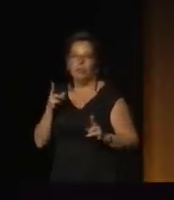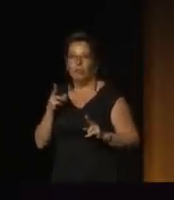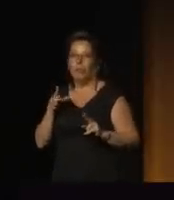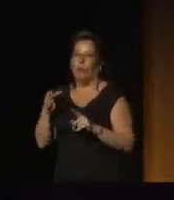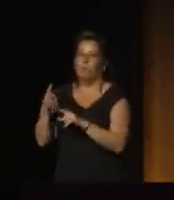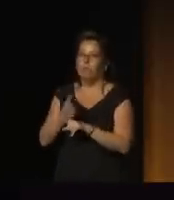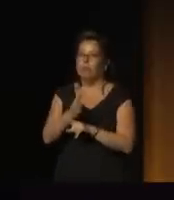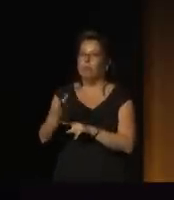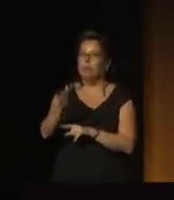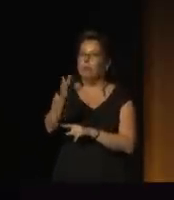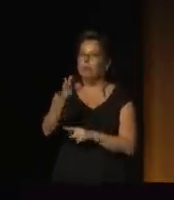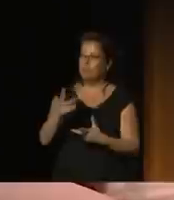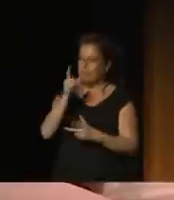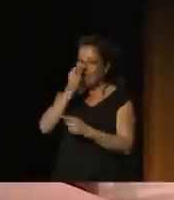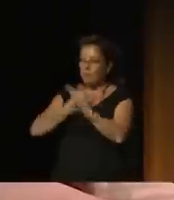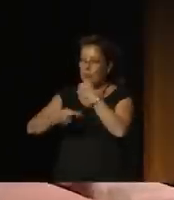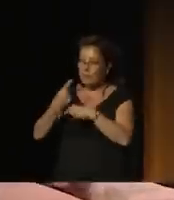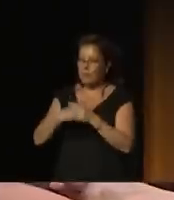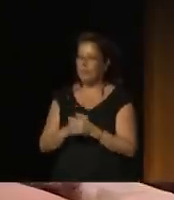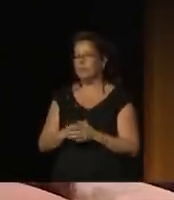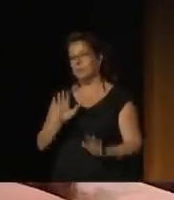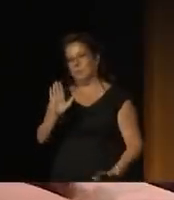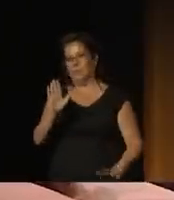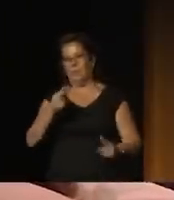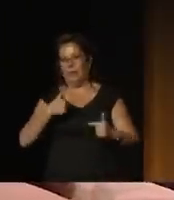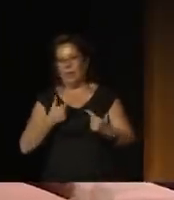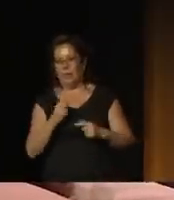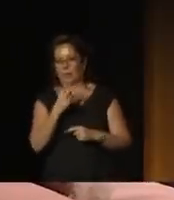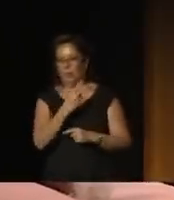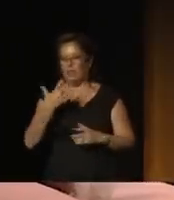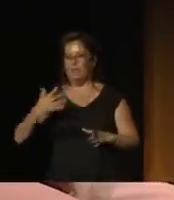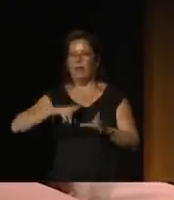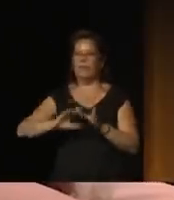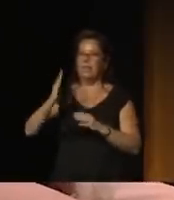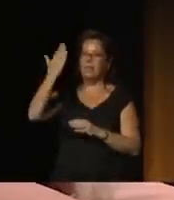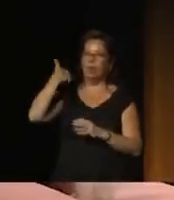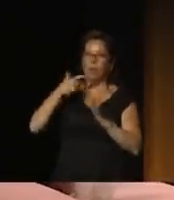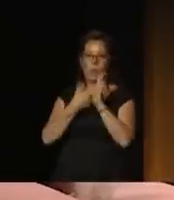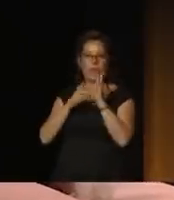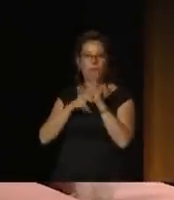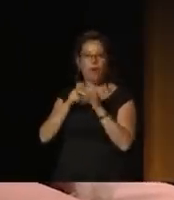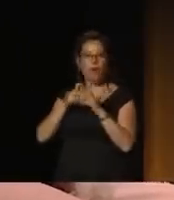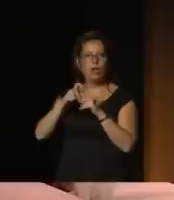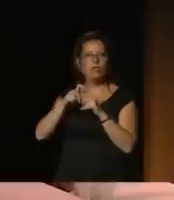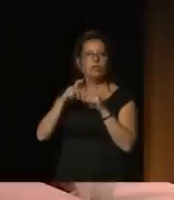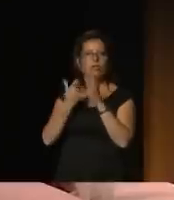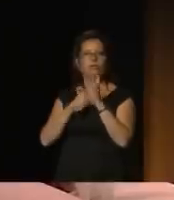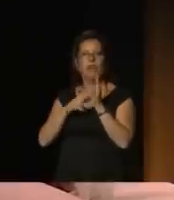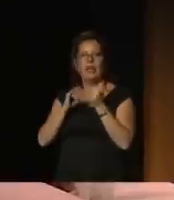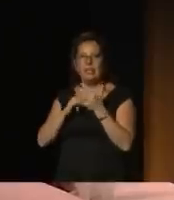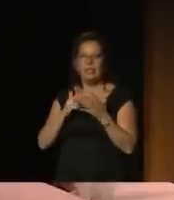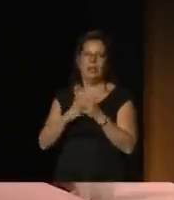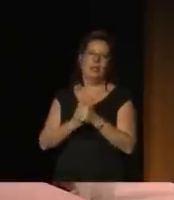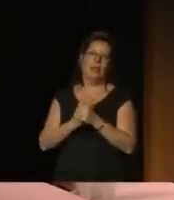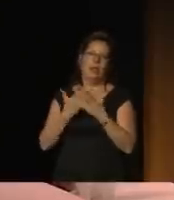is understandable. Can you explain that? Well, you got to go back 25 years of the Republican Party, starting with Ronald Reagan, then Father Bush, then W, and